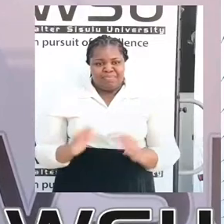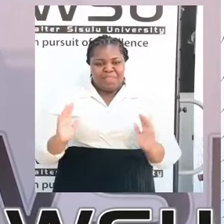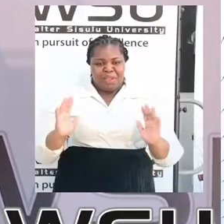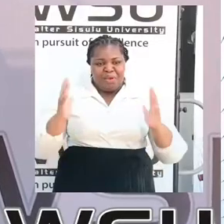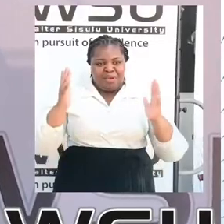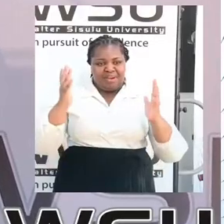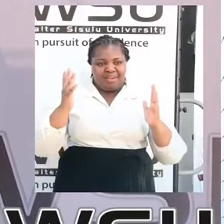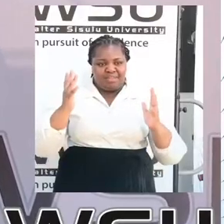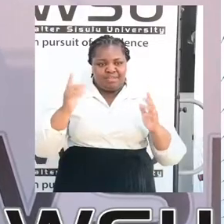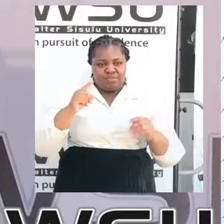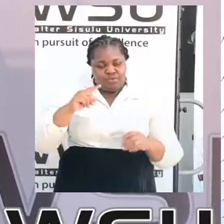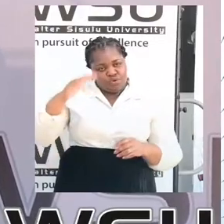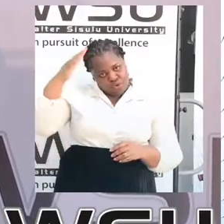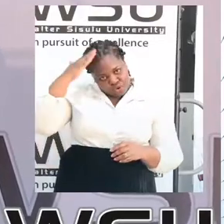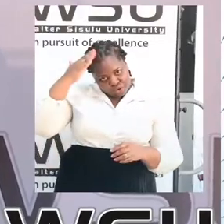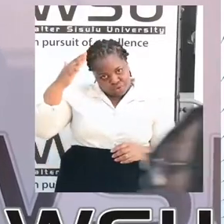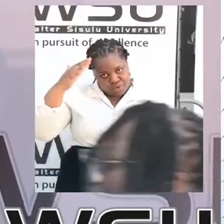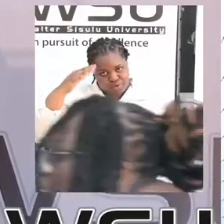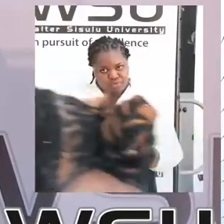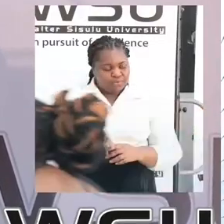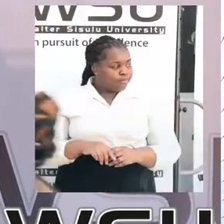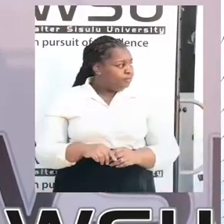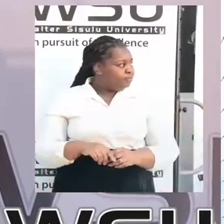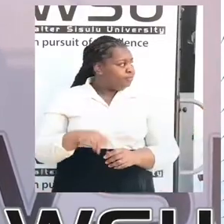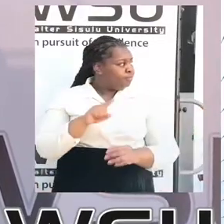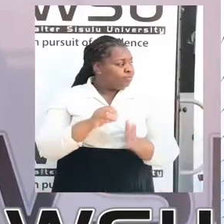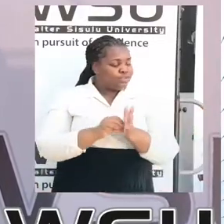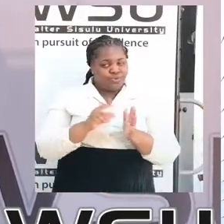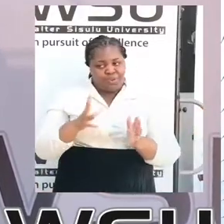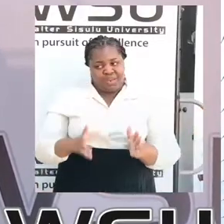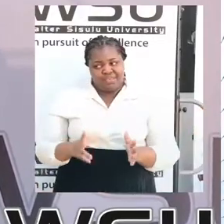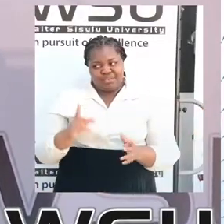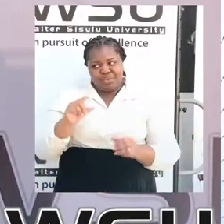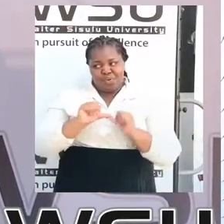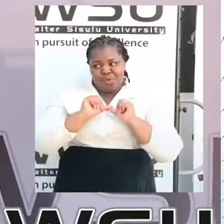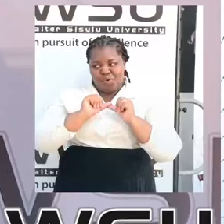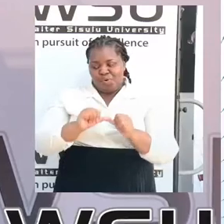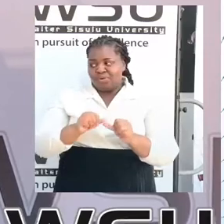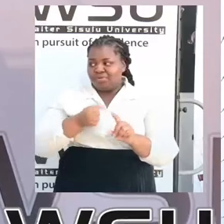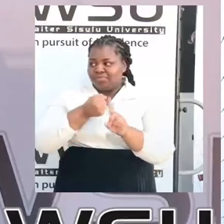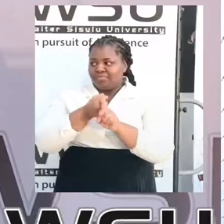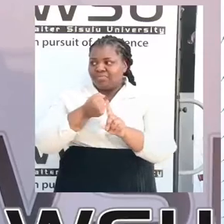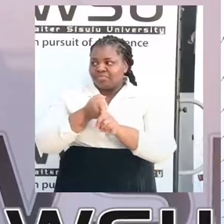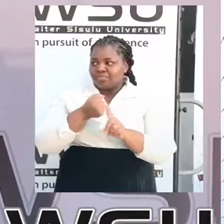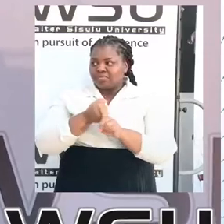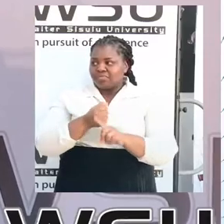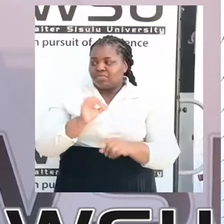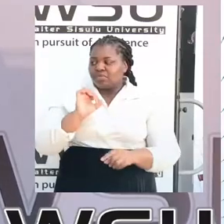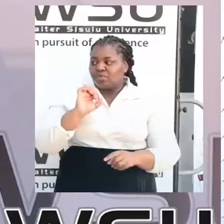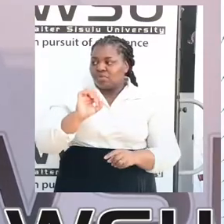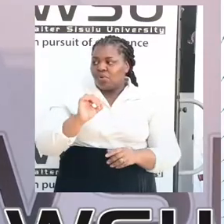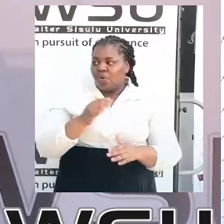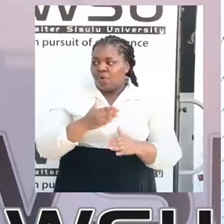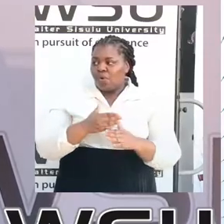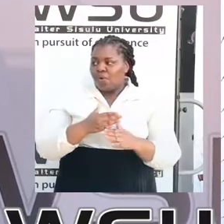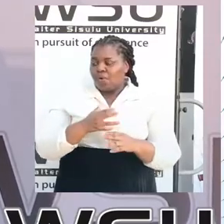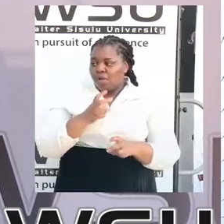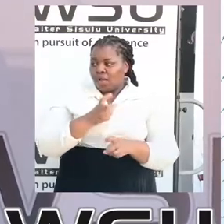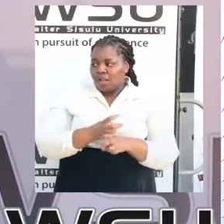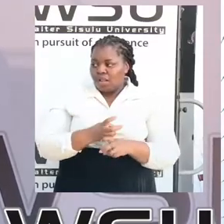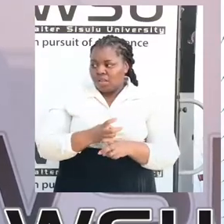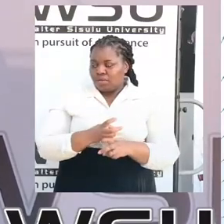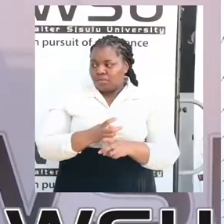Congratulations on graduating students, and continue to strive. Your dedication and hard